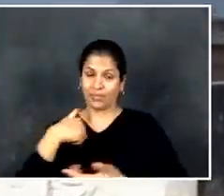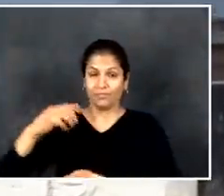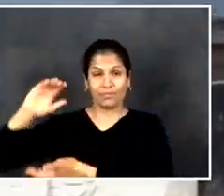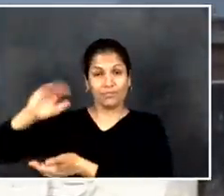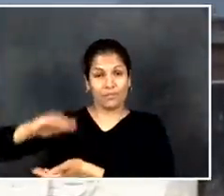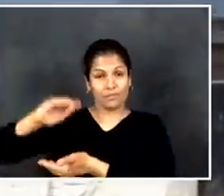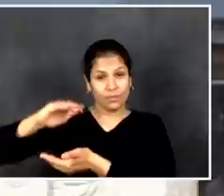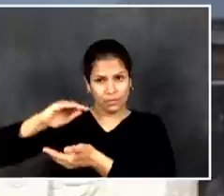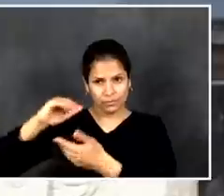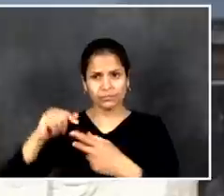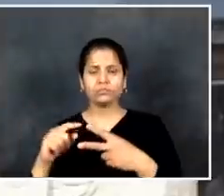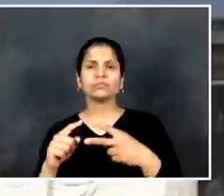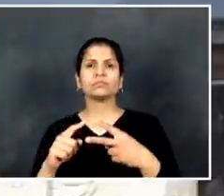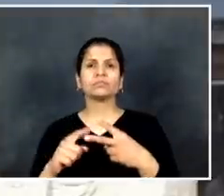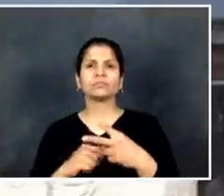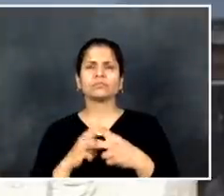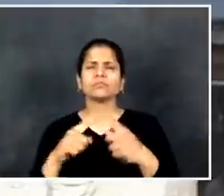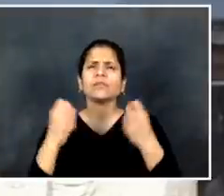strategic reserve? And